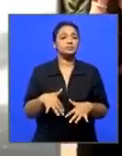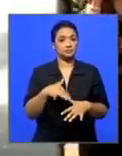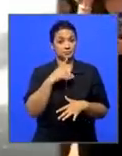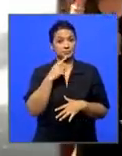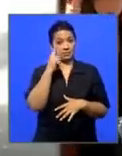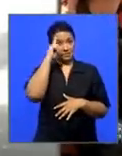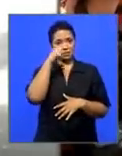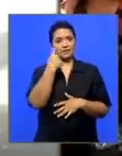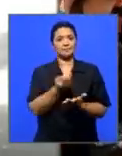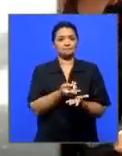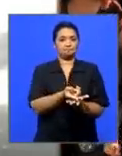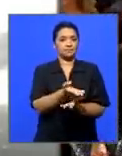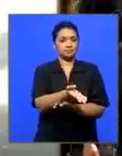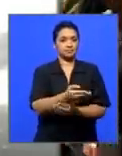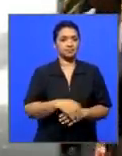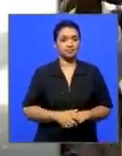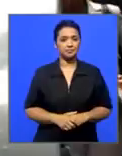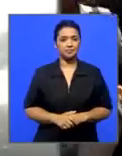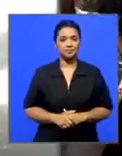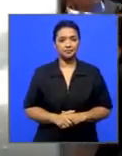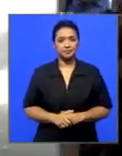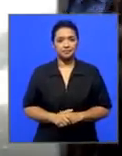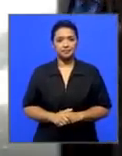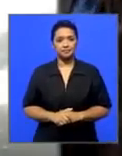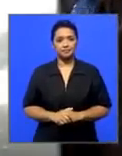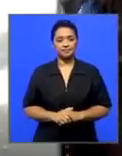as Madiba continues to lie in state.